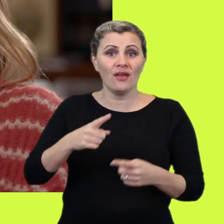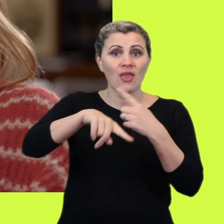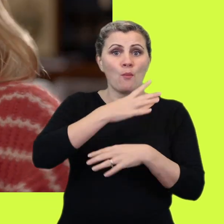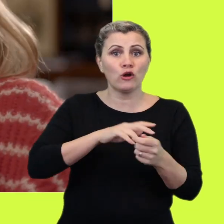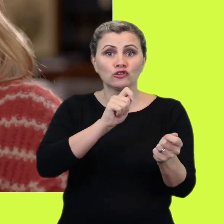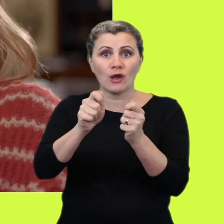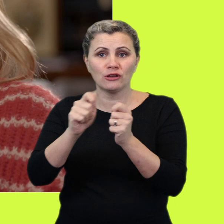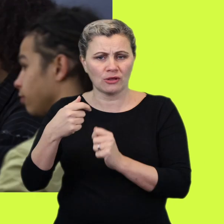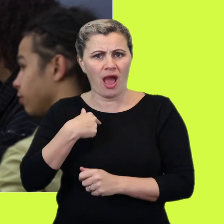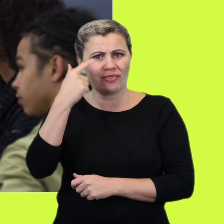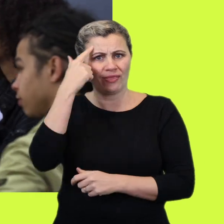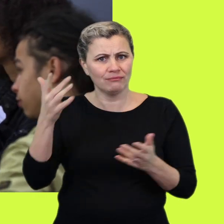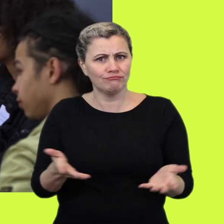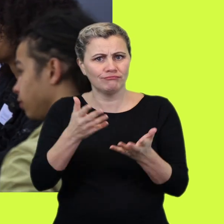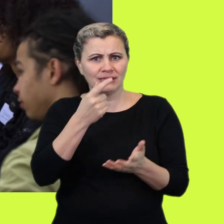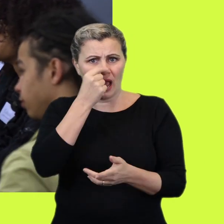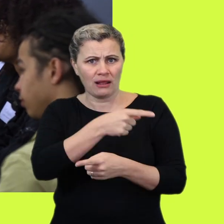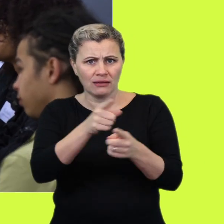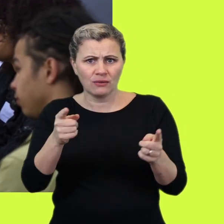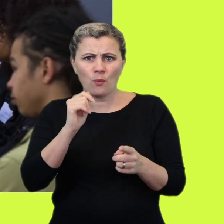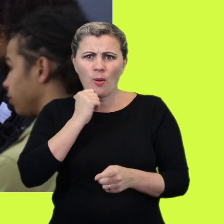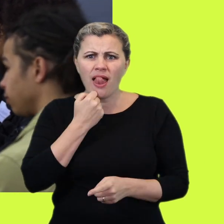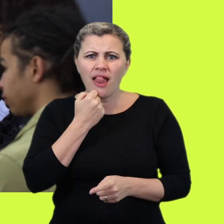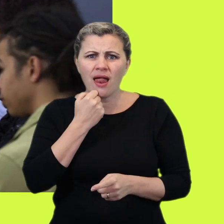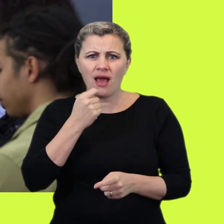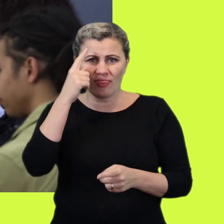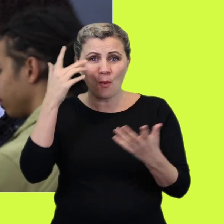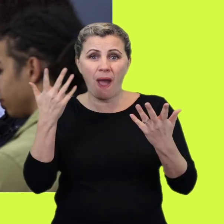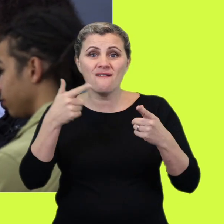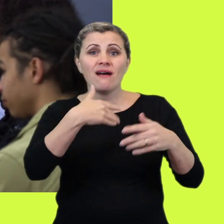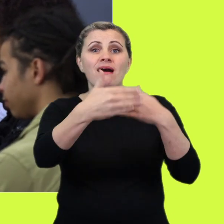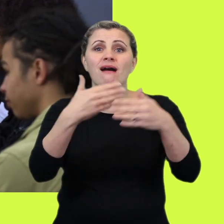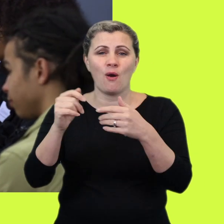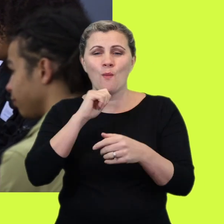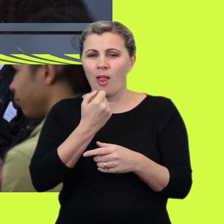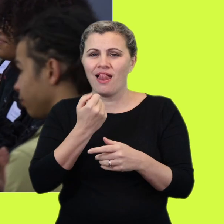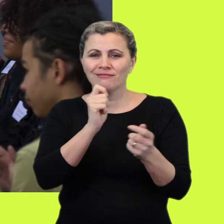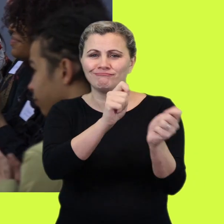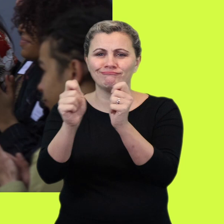all can. I think they all will. And I think wherever they go, they'll go out and do great things.